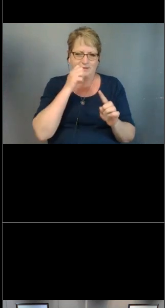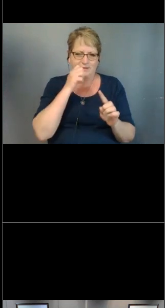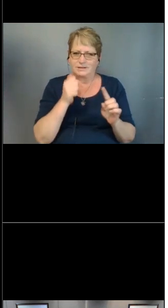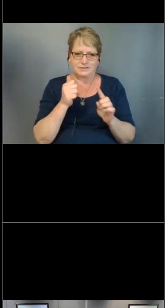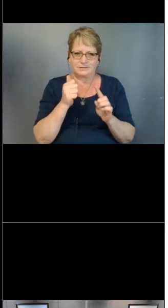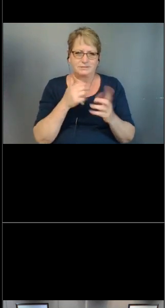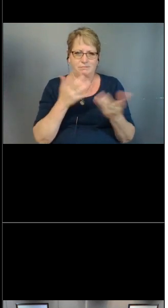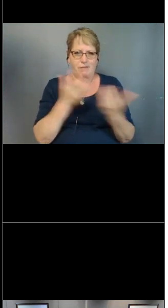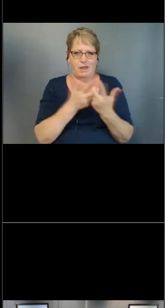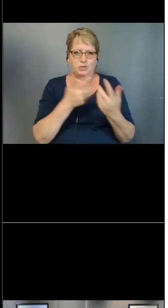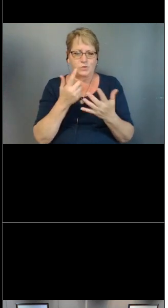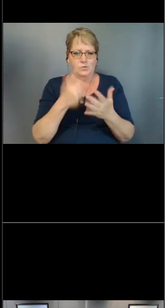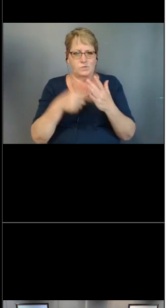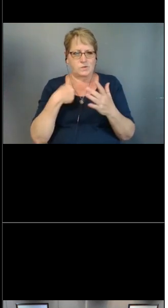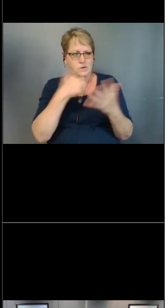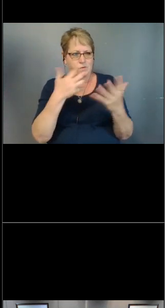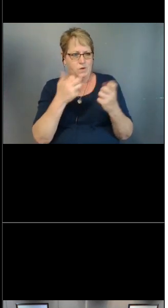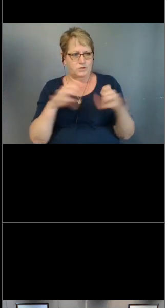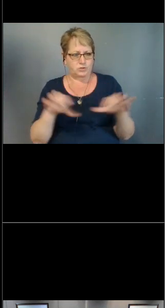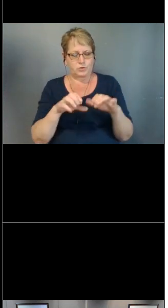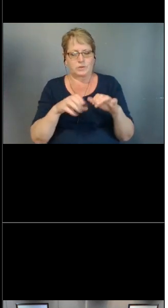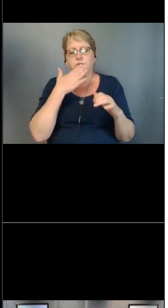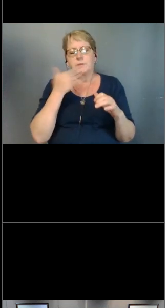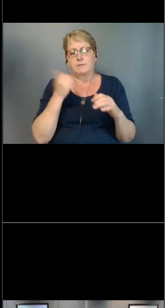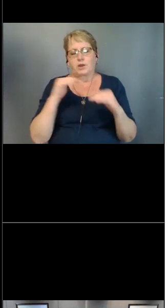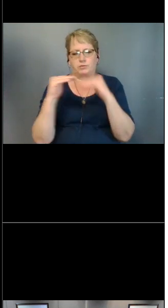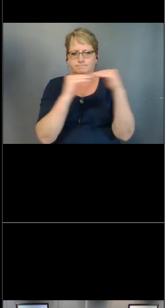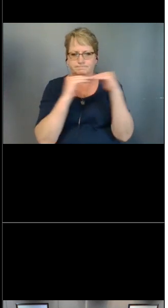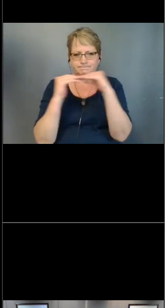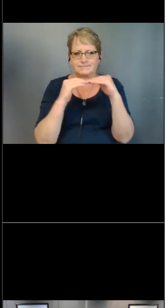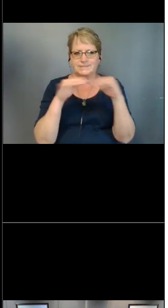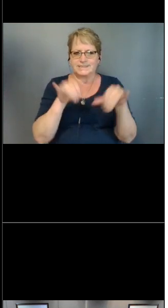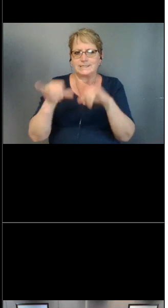Elimination of this surcharge will create greater equity by standardizing the fare.